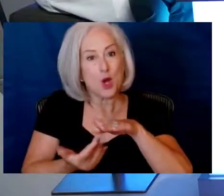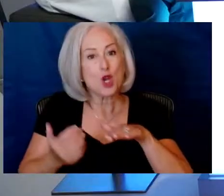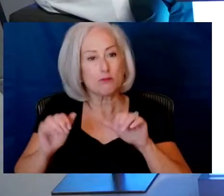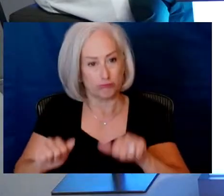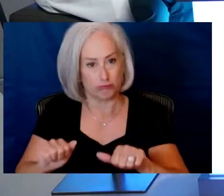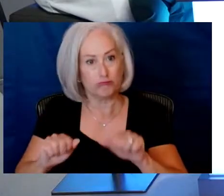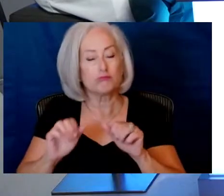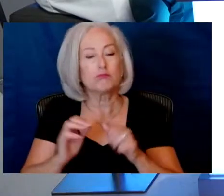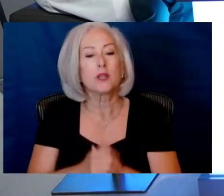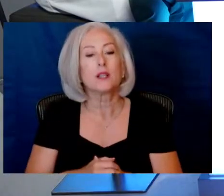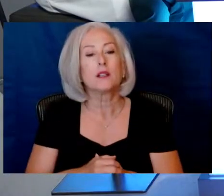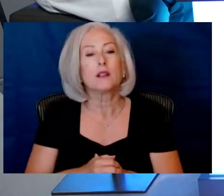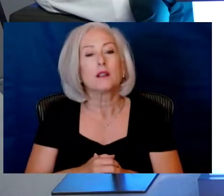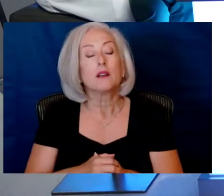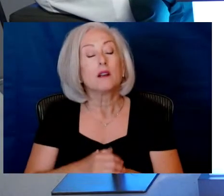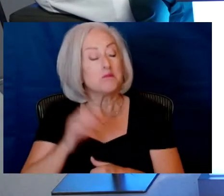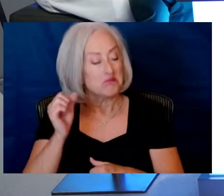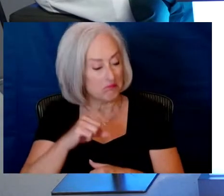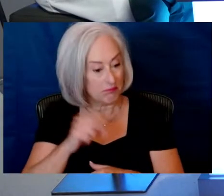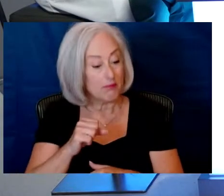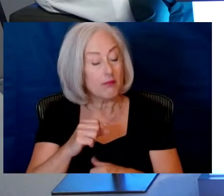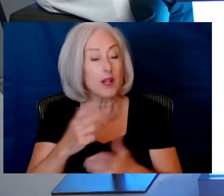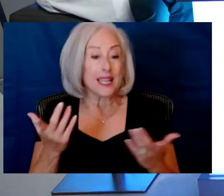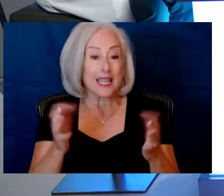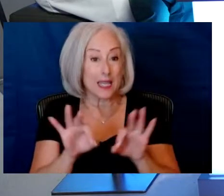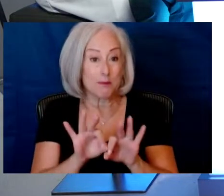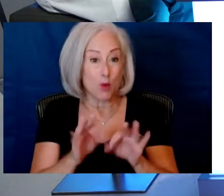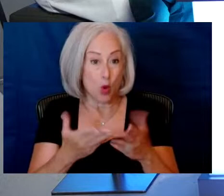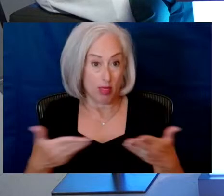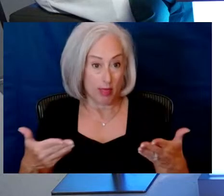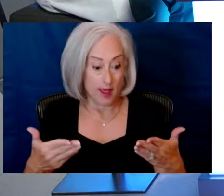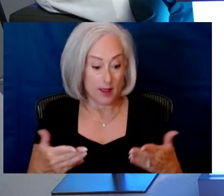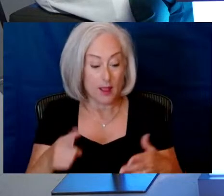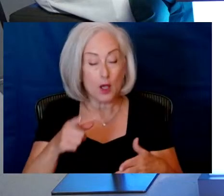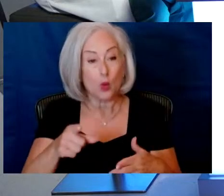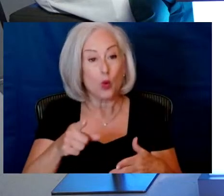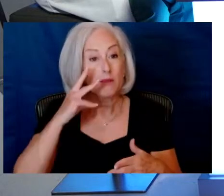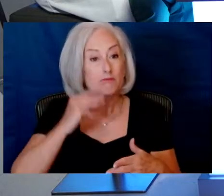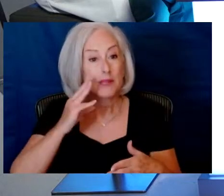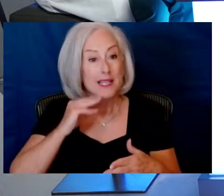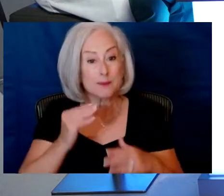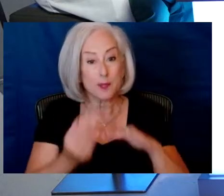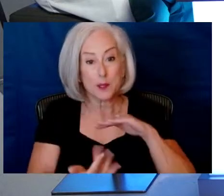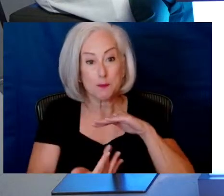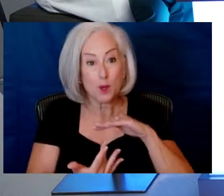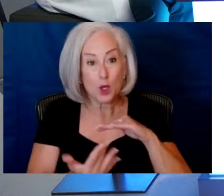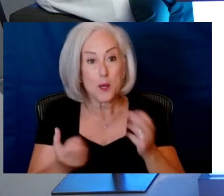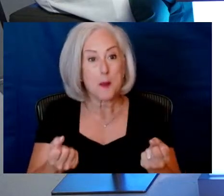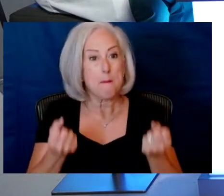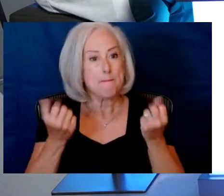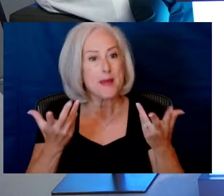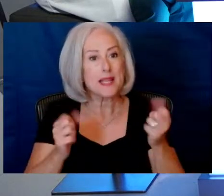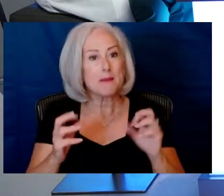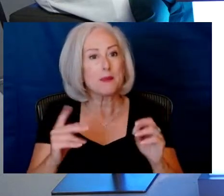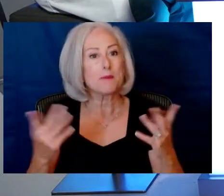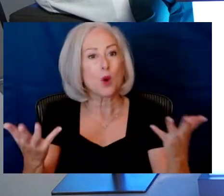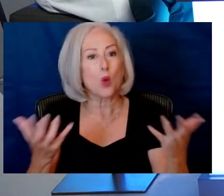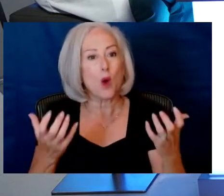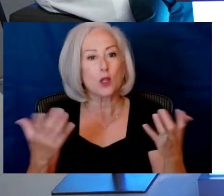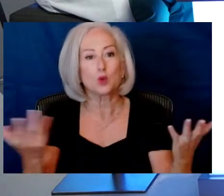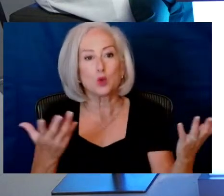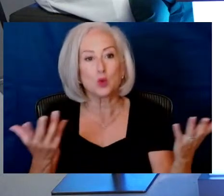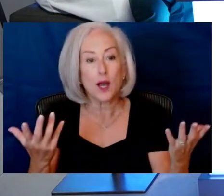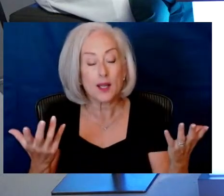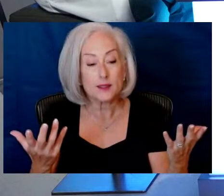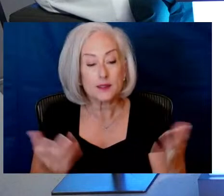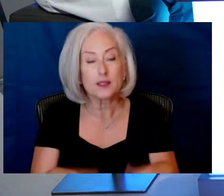we do get burned, so this is an important step. When we do get burned, I know a lot of people want to run really cold water or put ice on it. What is